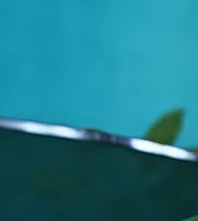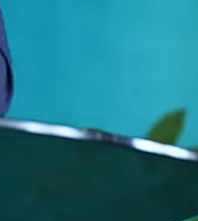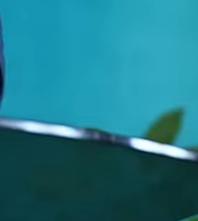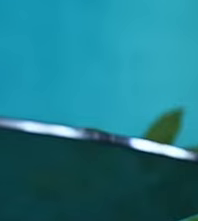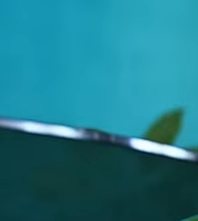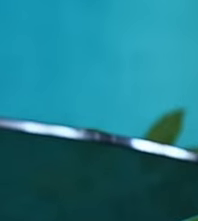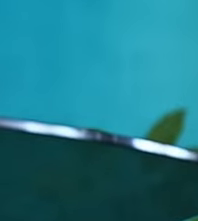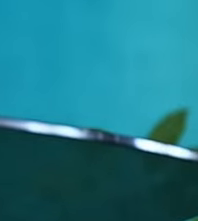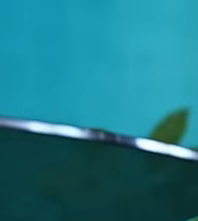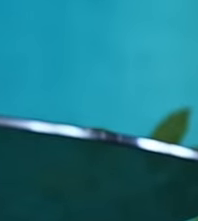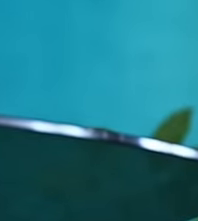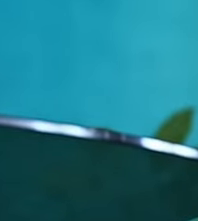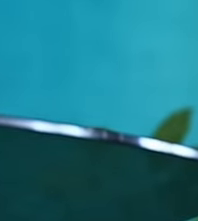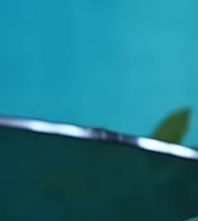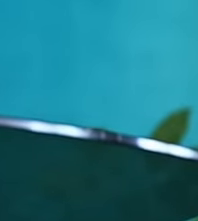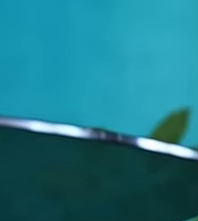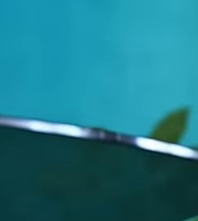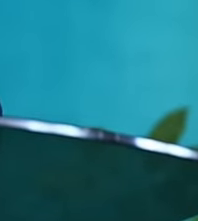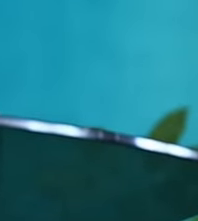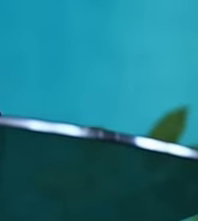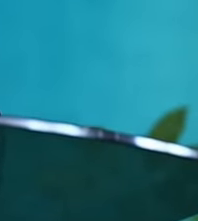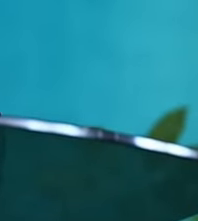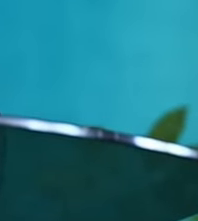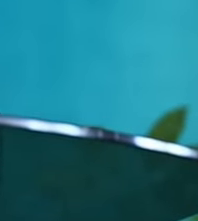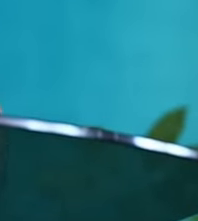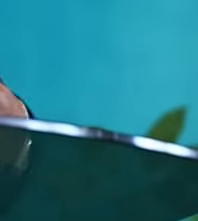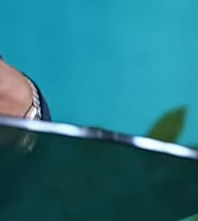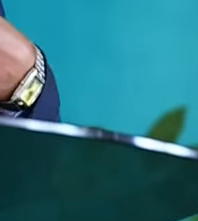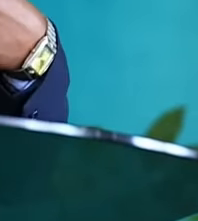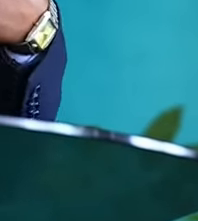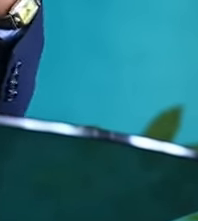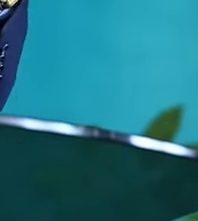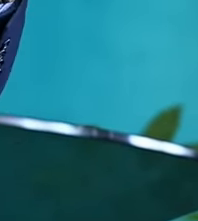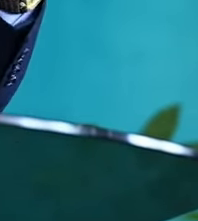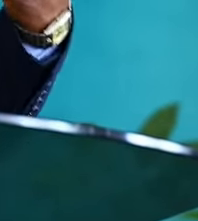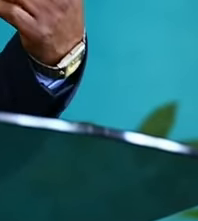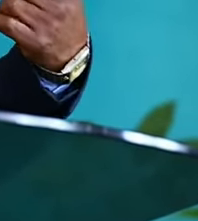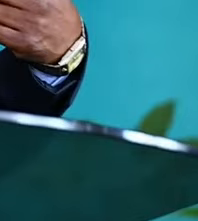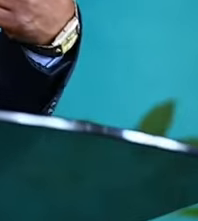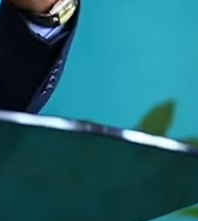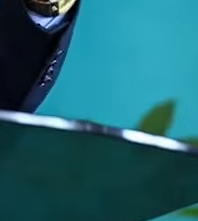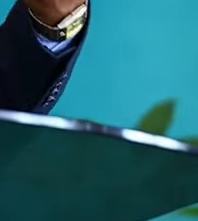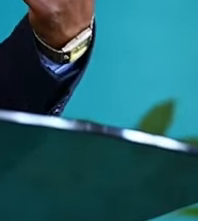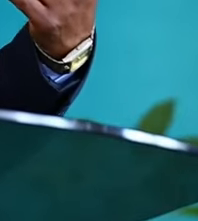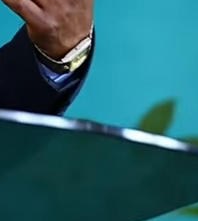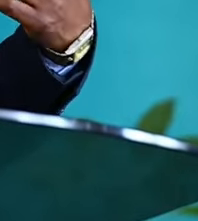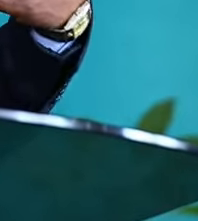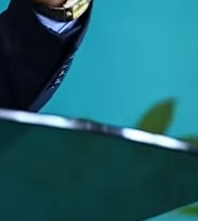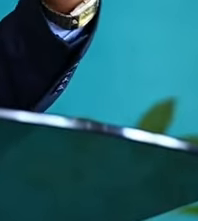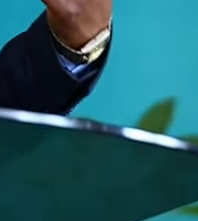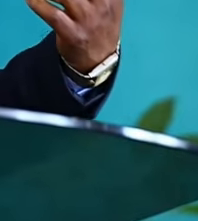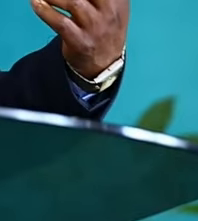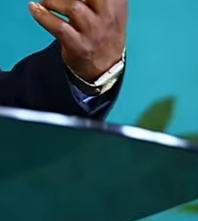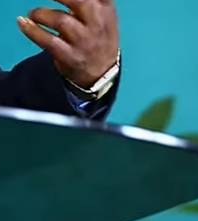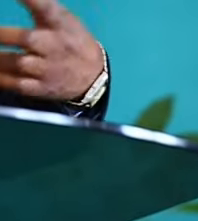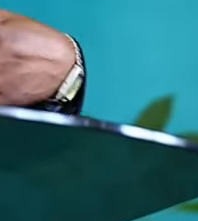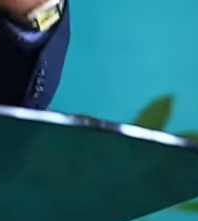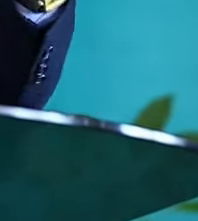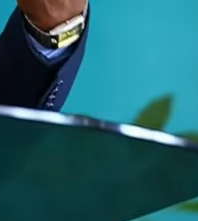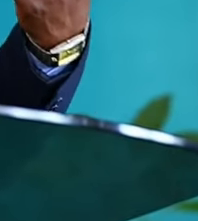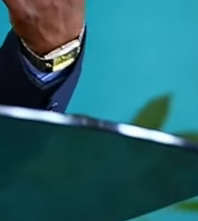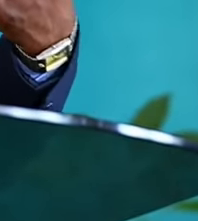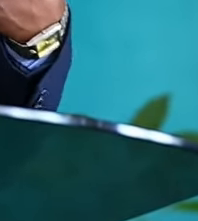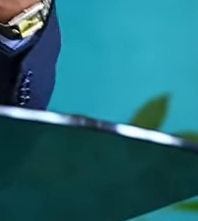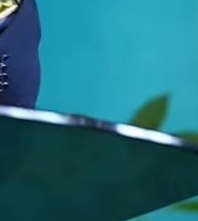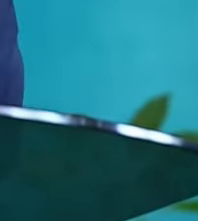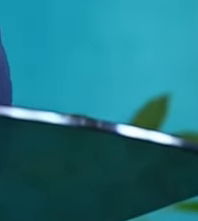And you become so close to Jesus till you feel that even the problems you are going through, whether it is sickness, whether it